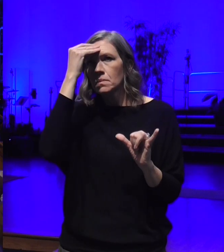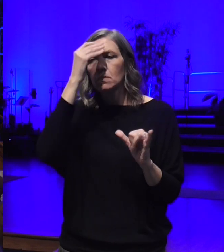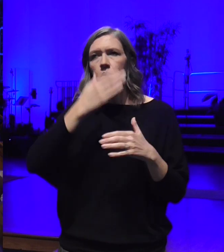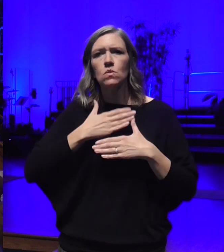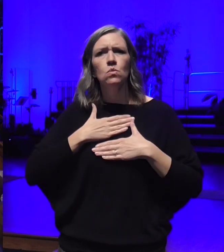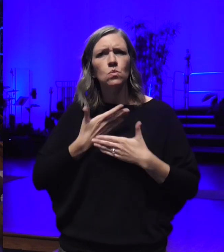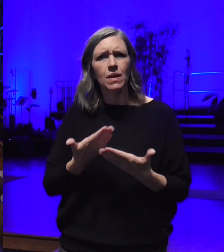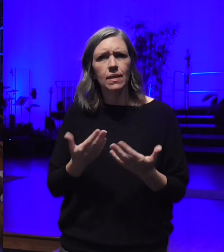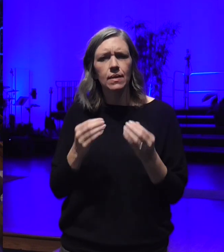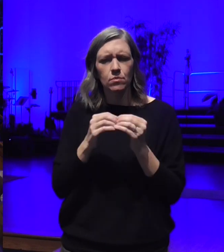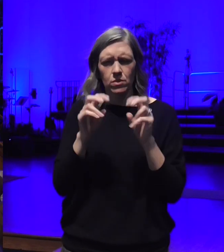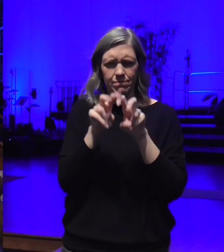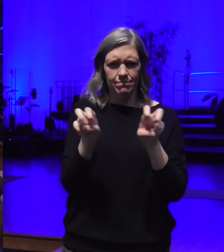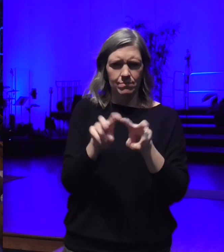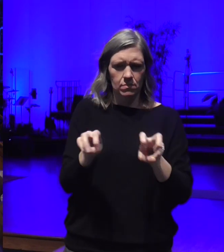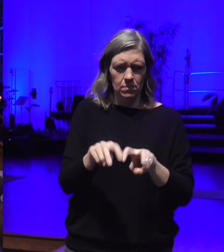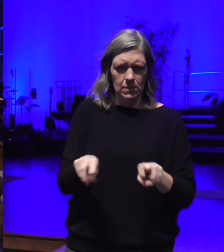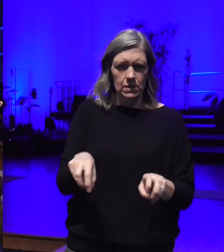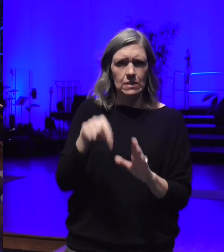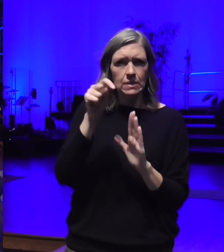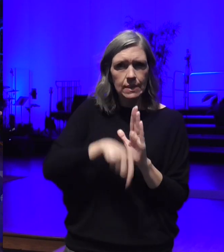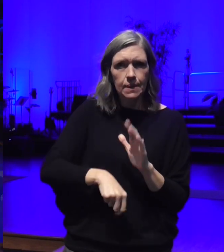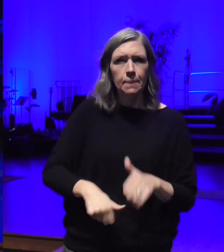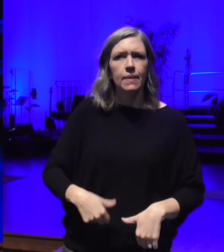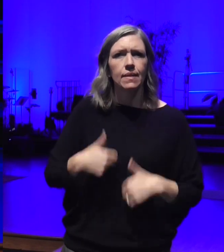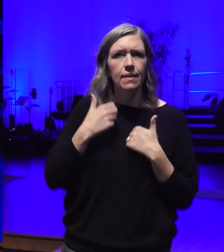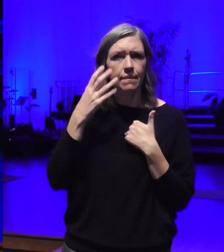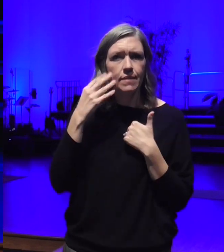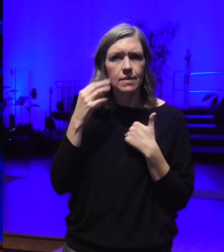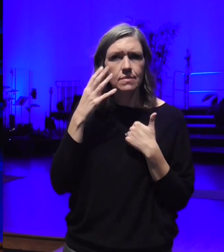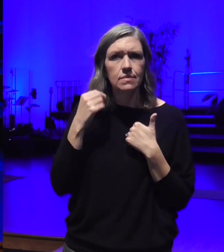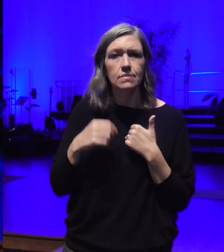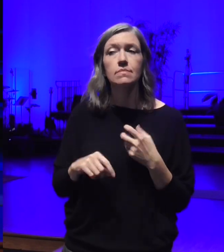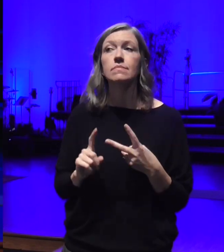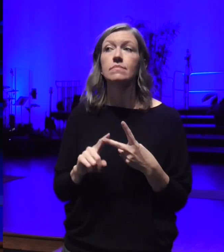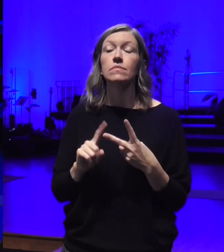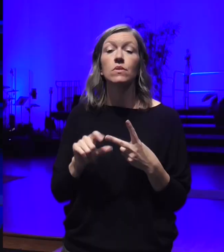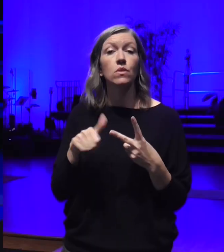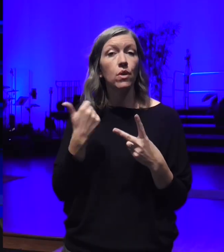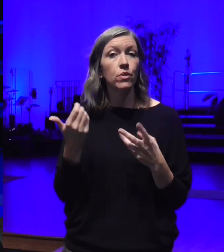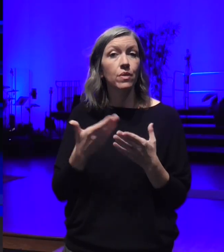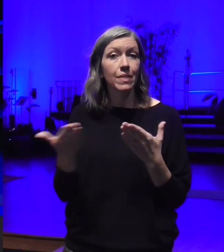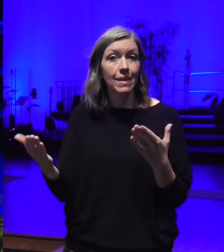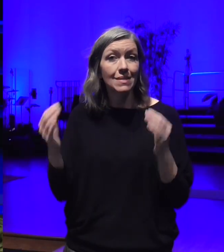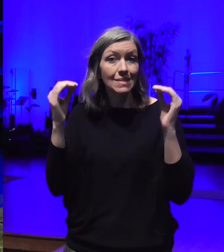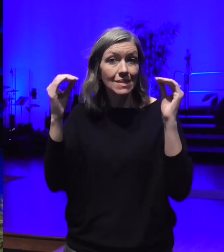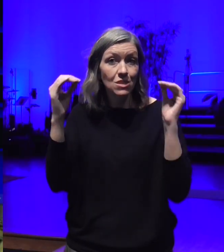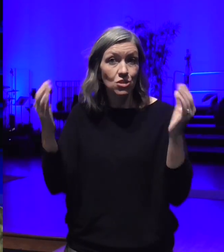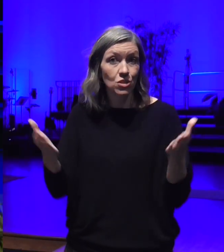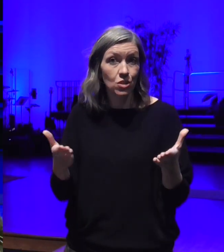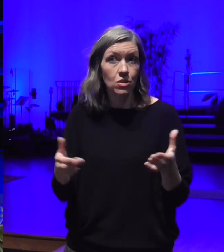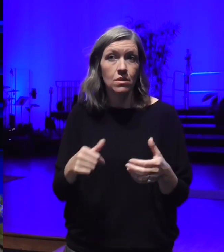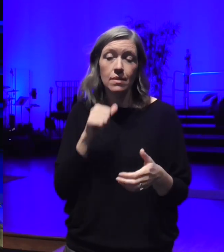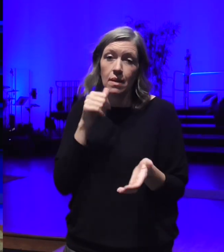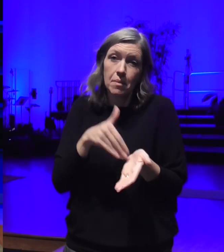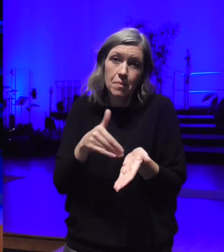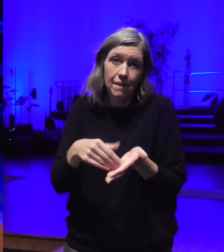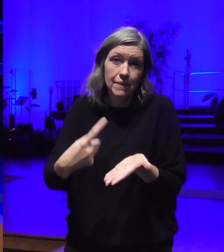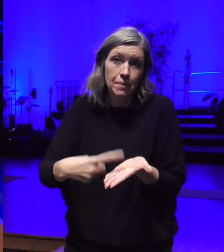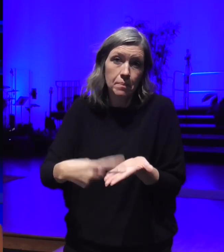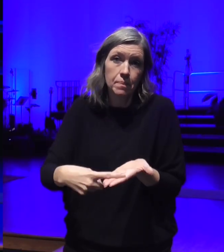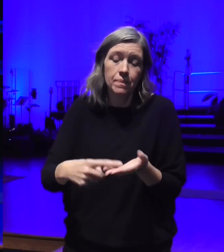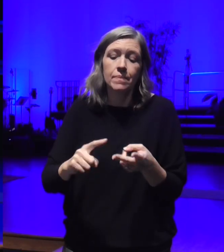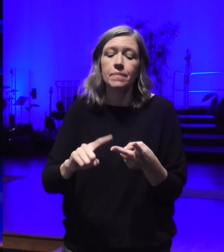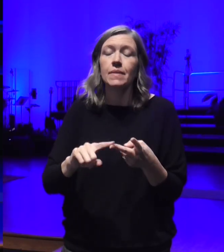this experience of life. The second, often unsaid teaching is that everything that you believe about the